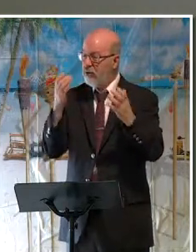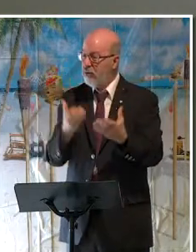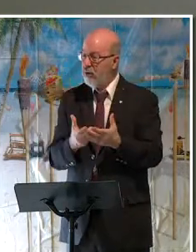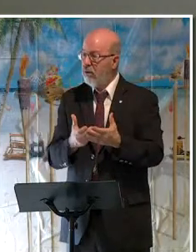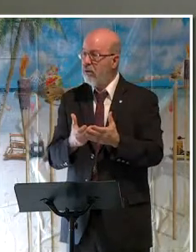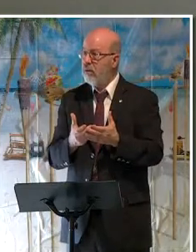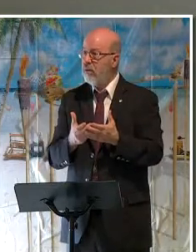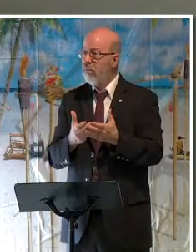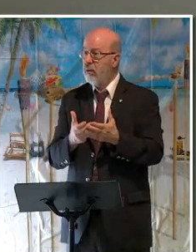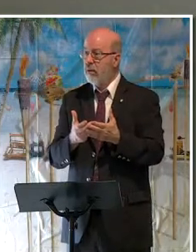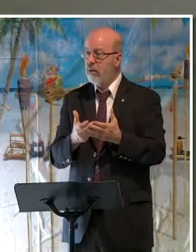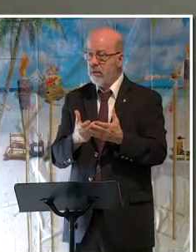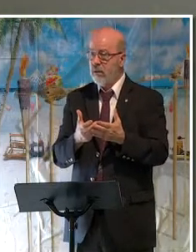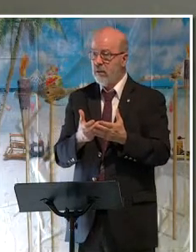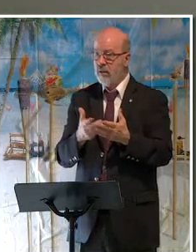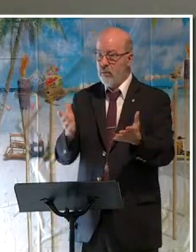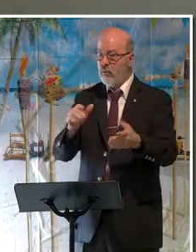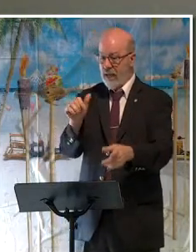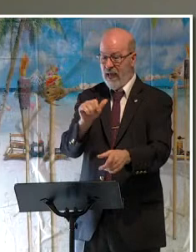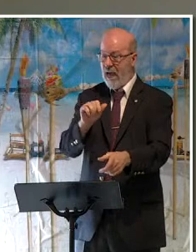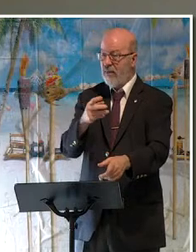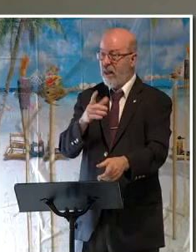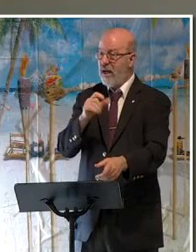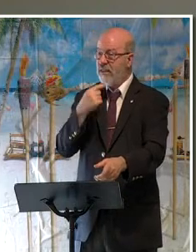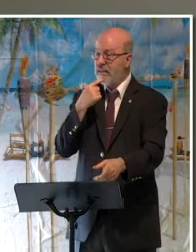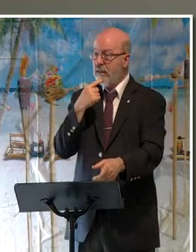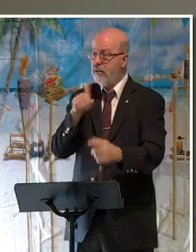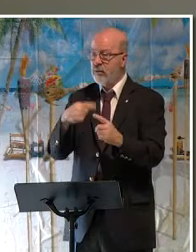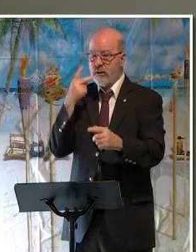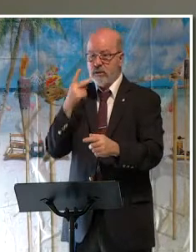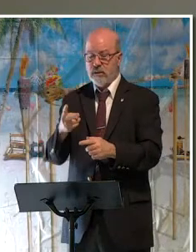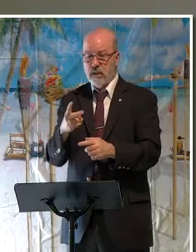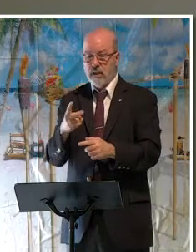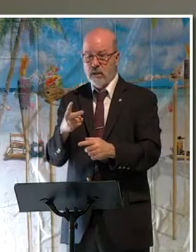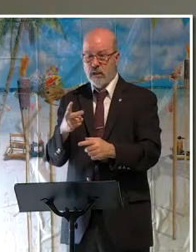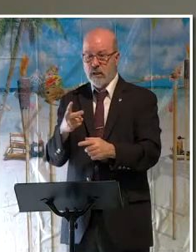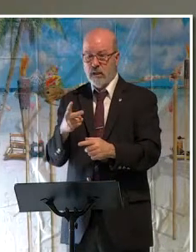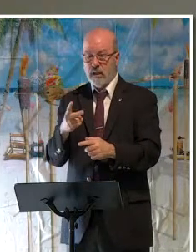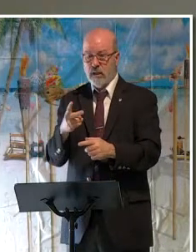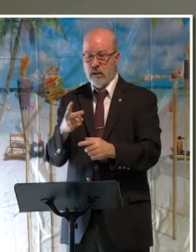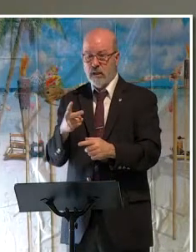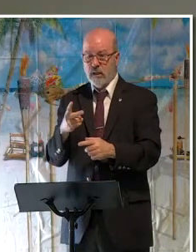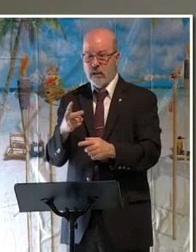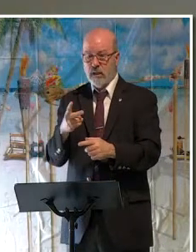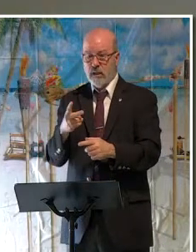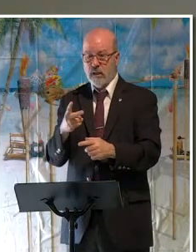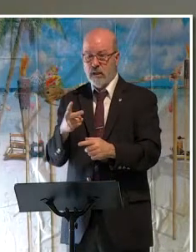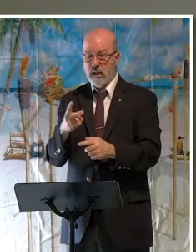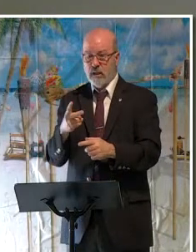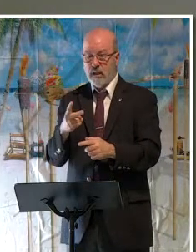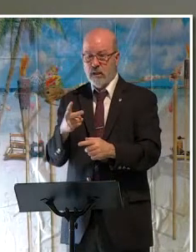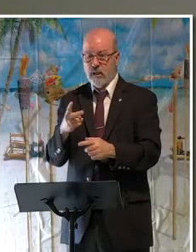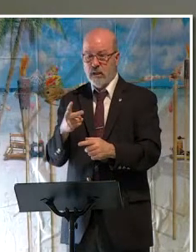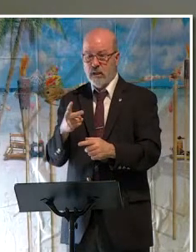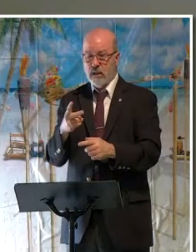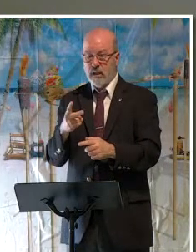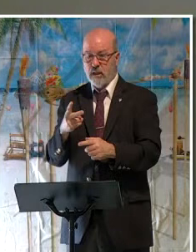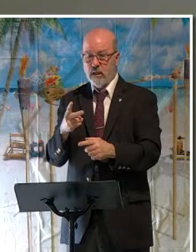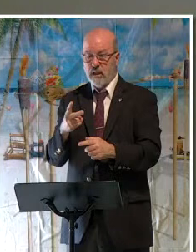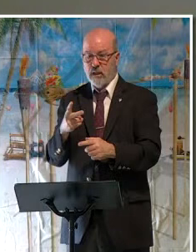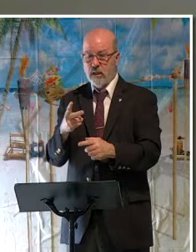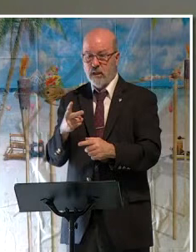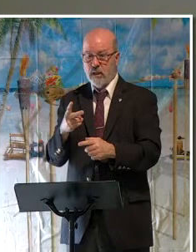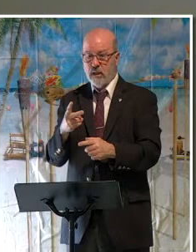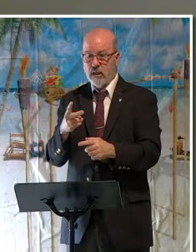know what Athaliah said when she saw that the king was, that this young man, Joash,